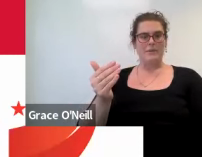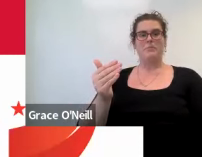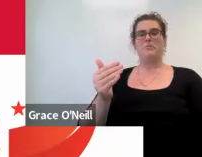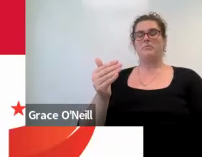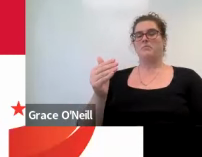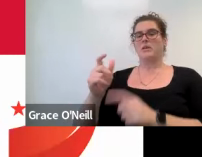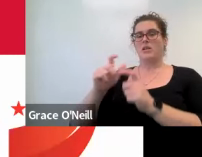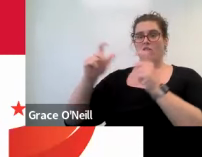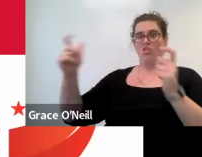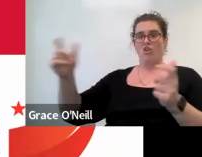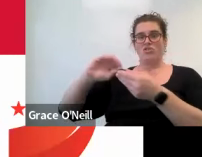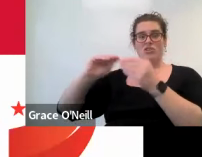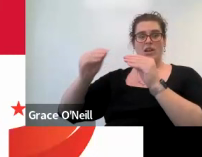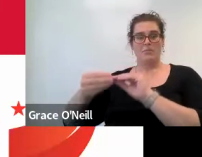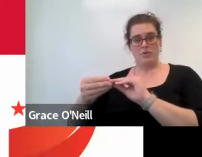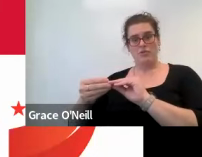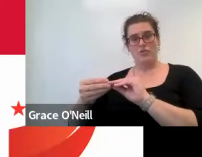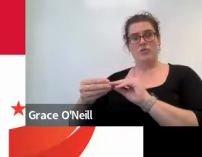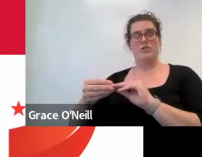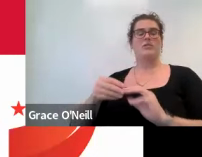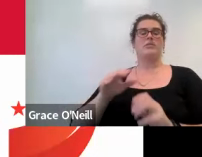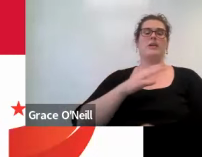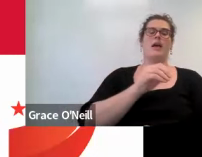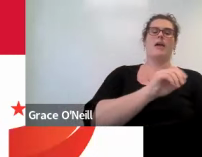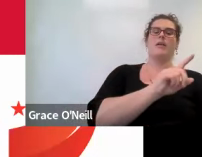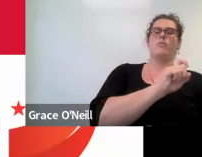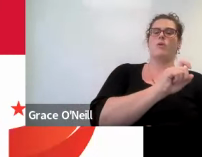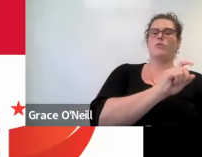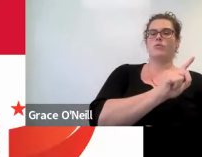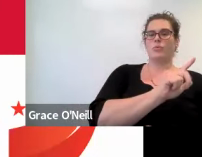seemed to loom large over the overall 126